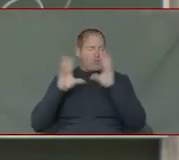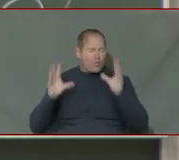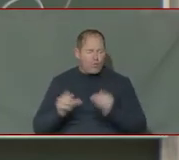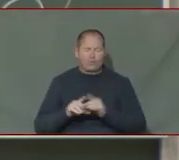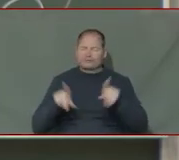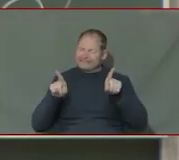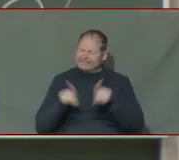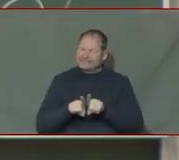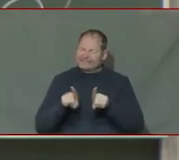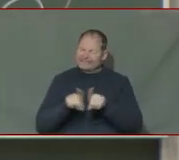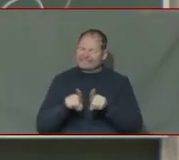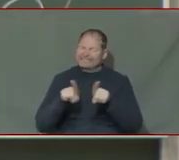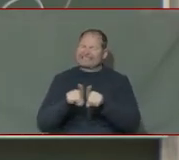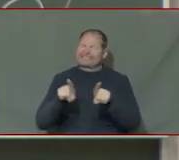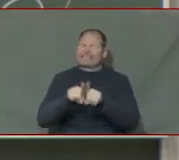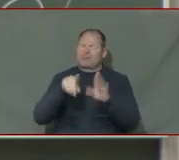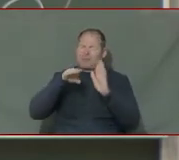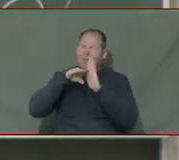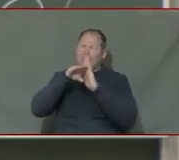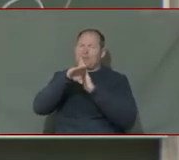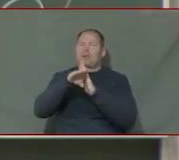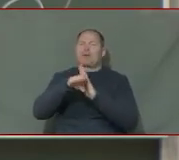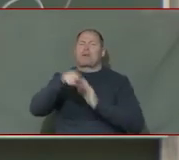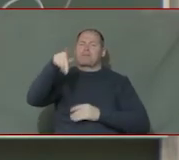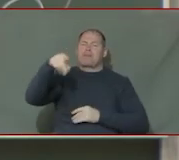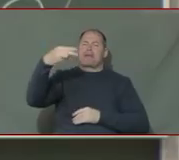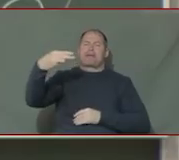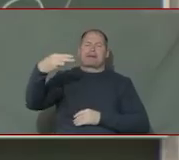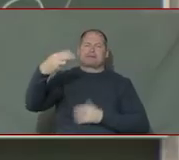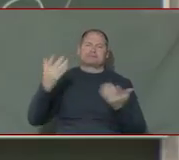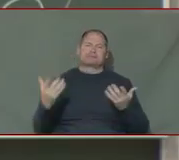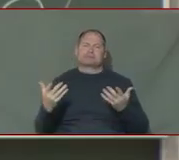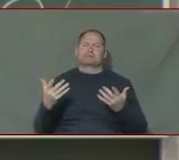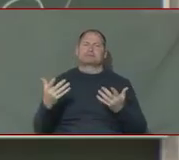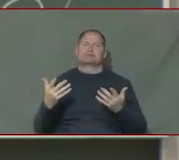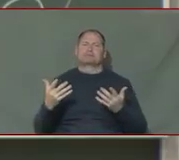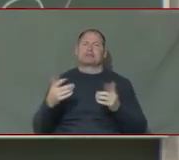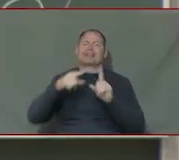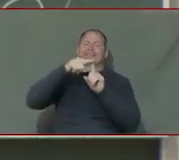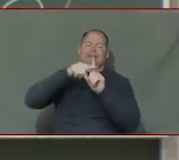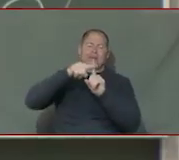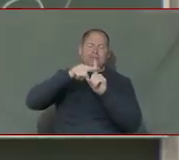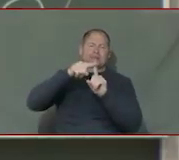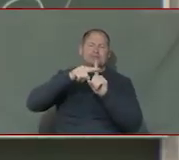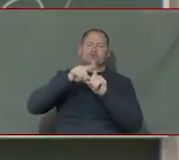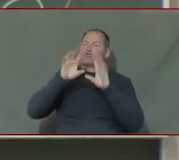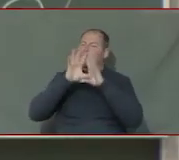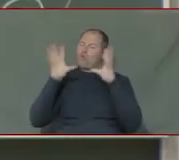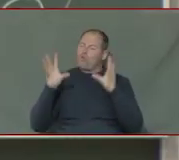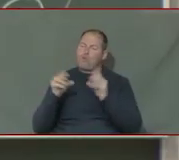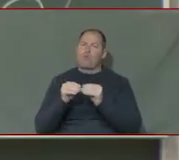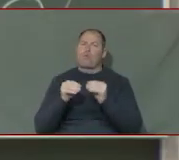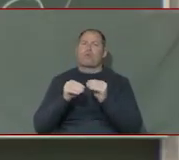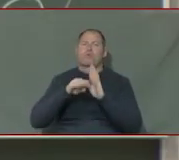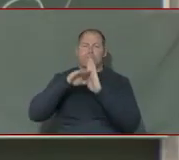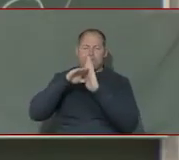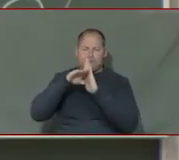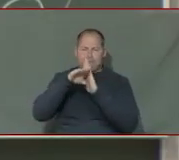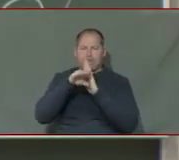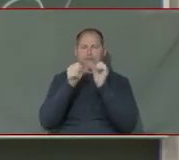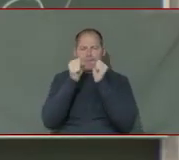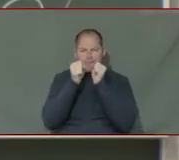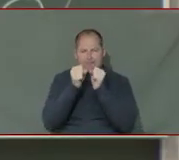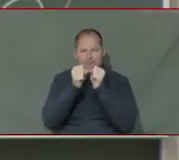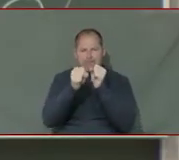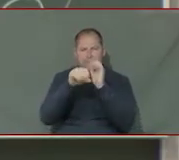We discussed as part of the matric curriculum, and you can write them down. 5 factors that you need to know. What does